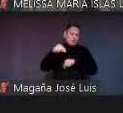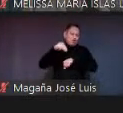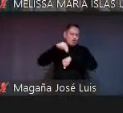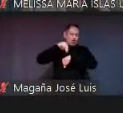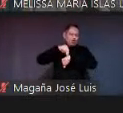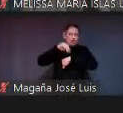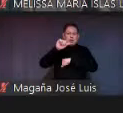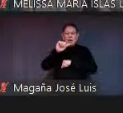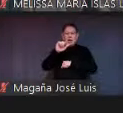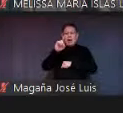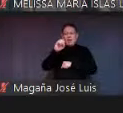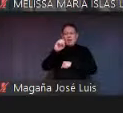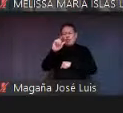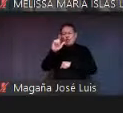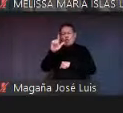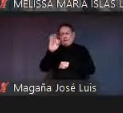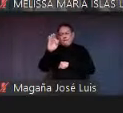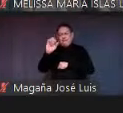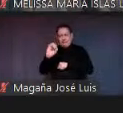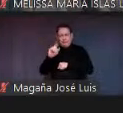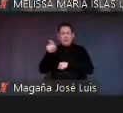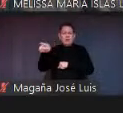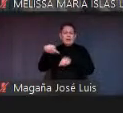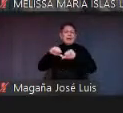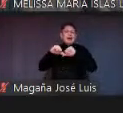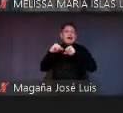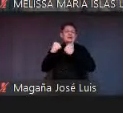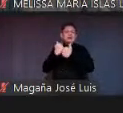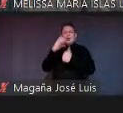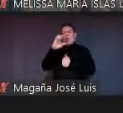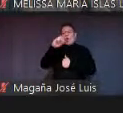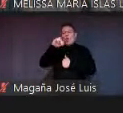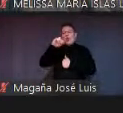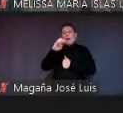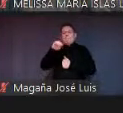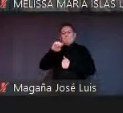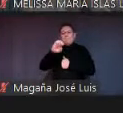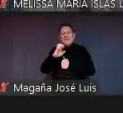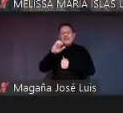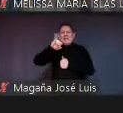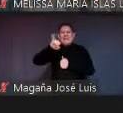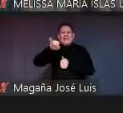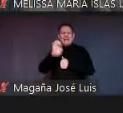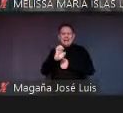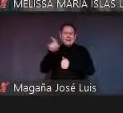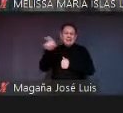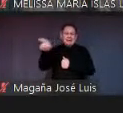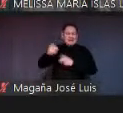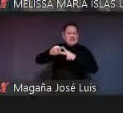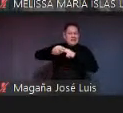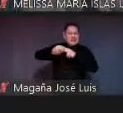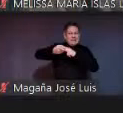have asked one of our partners in this project, Dr. Adolfo Chavez, who heads CONAMEJE.